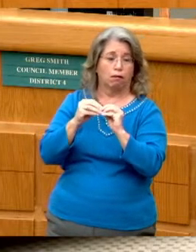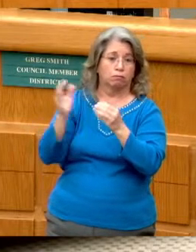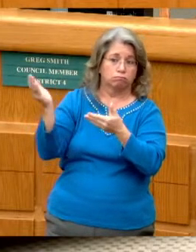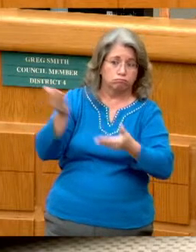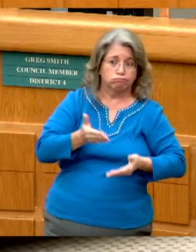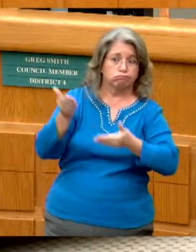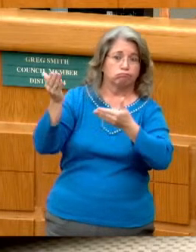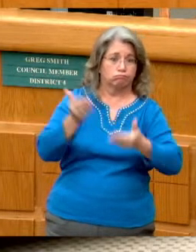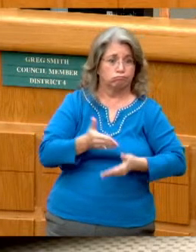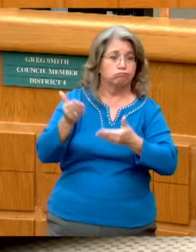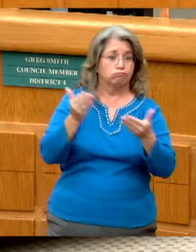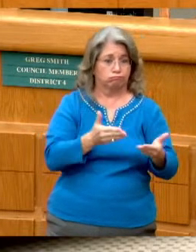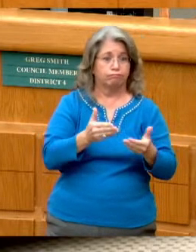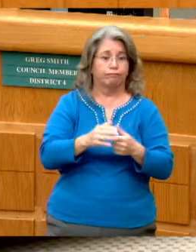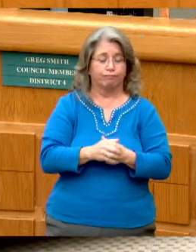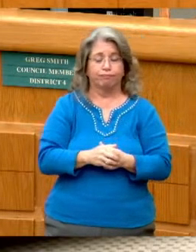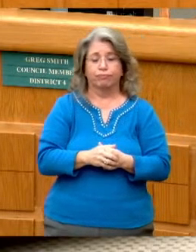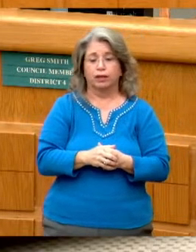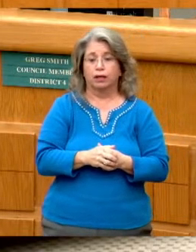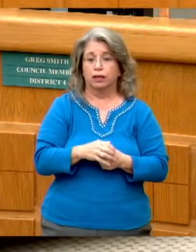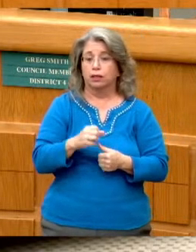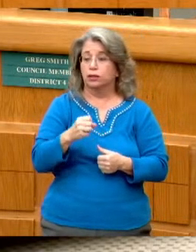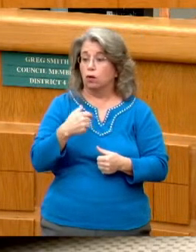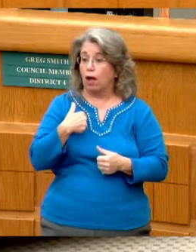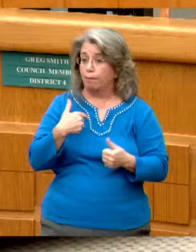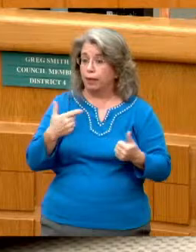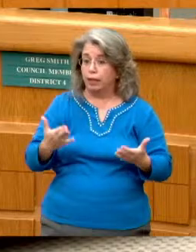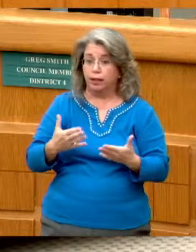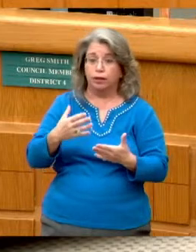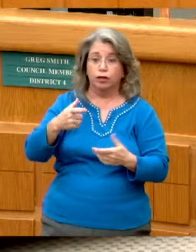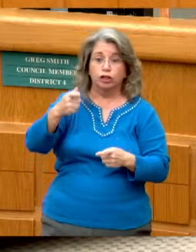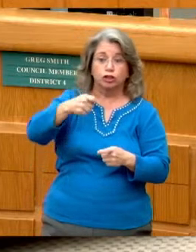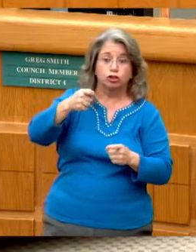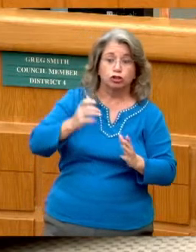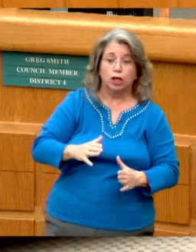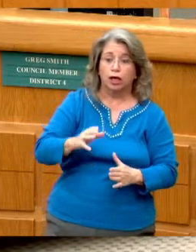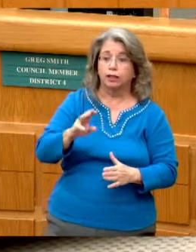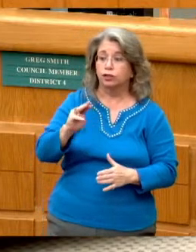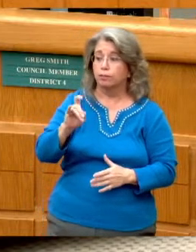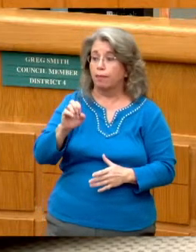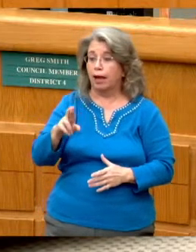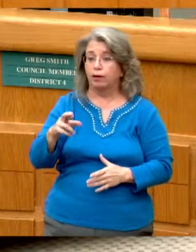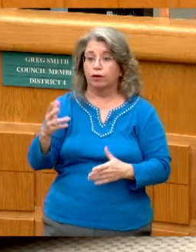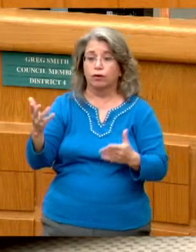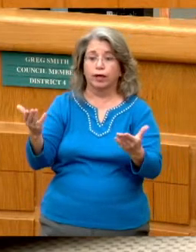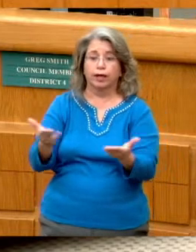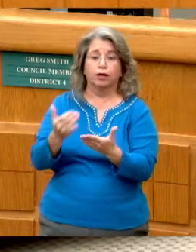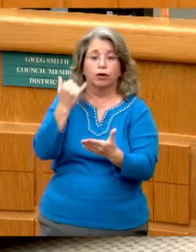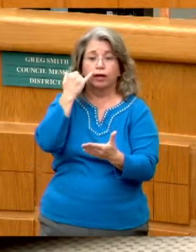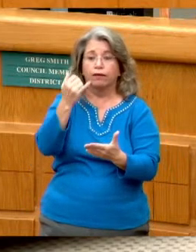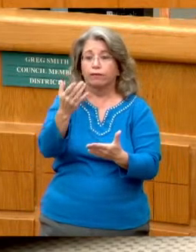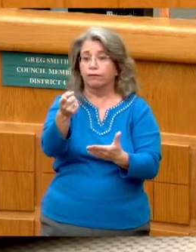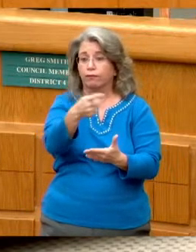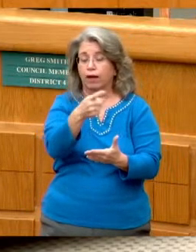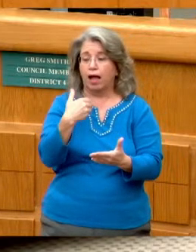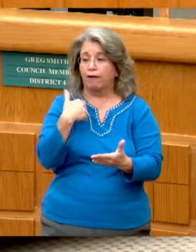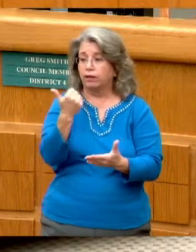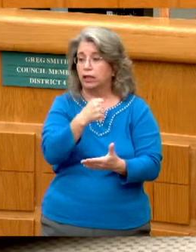So with that, I'm here, and the judge and the mayor, if there's any questions from the media, we'll take those down. Or Dr.